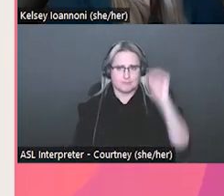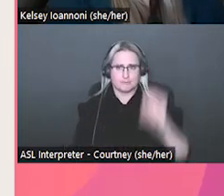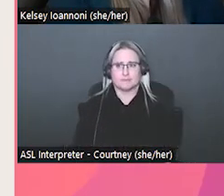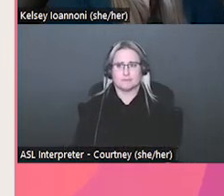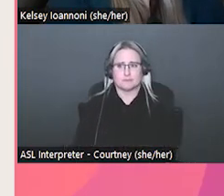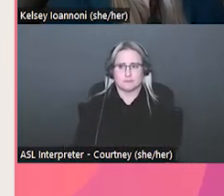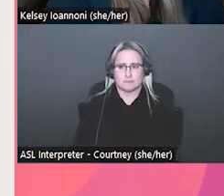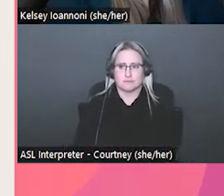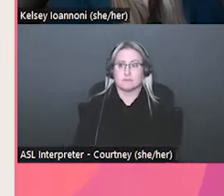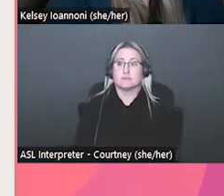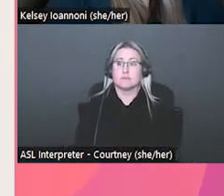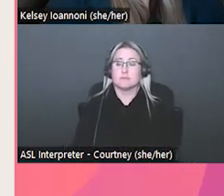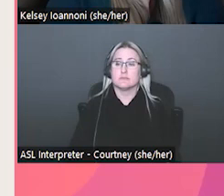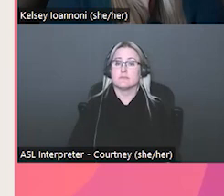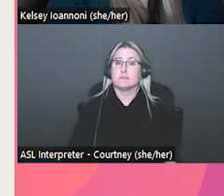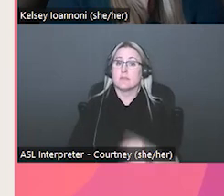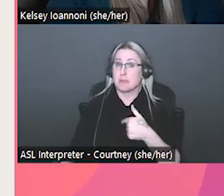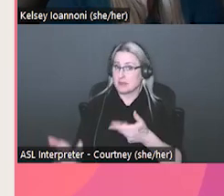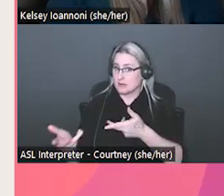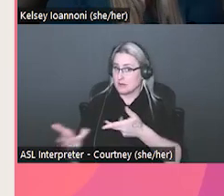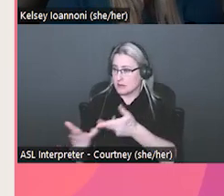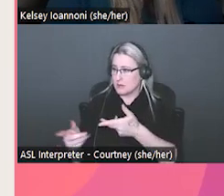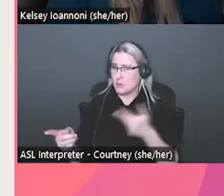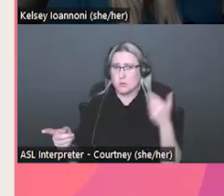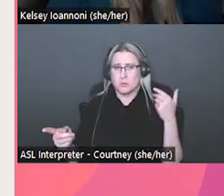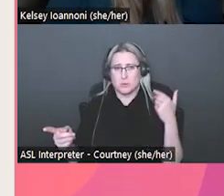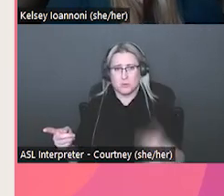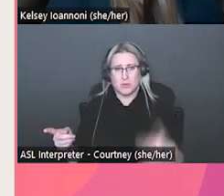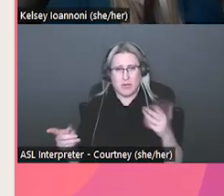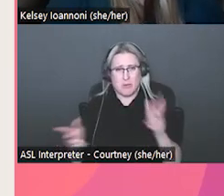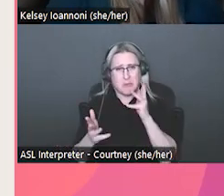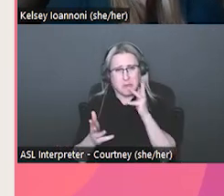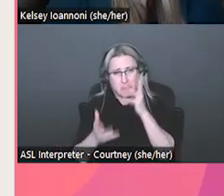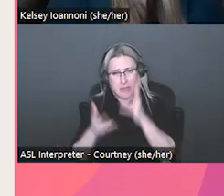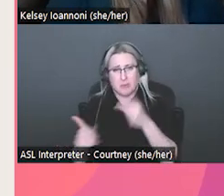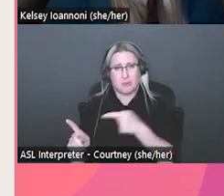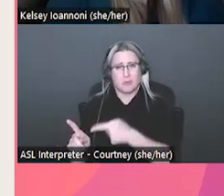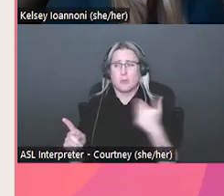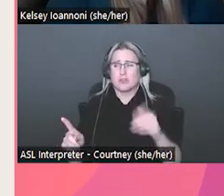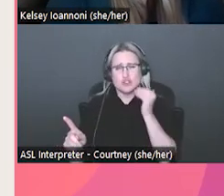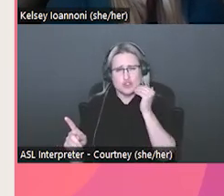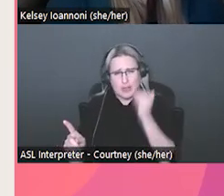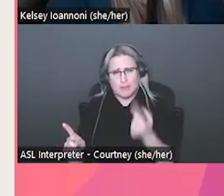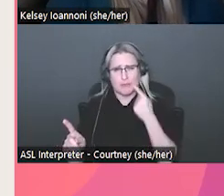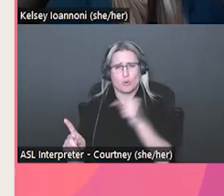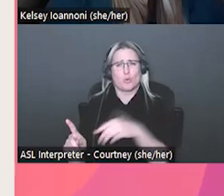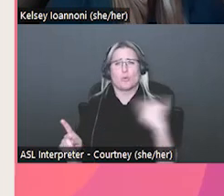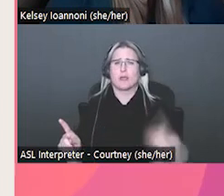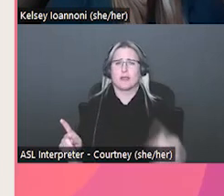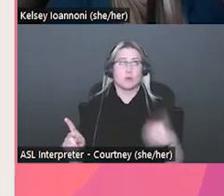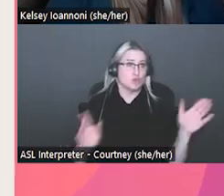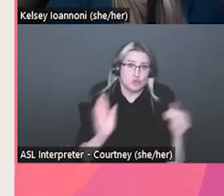When I was talking to Jane, all I could think about was how humiliating of an experience, how shameful this must have felt for her. Her